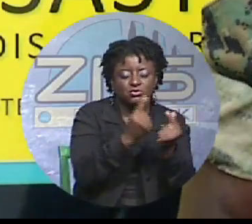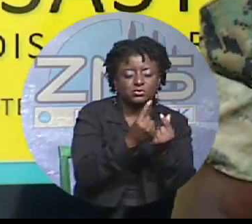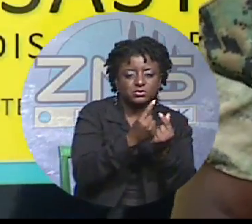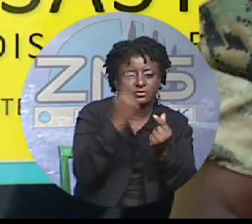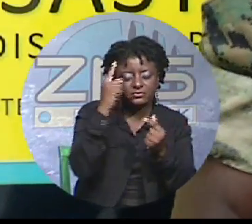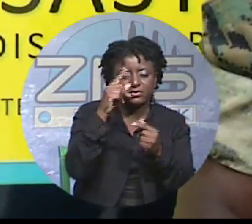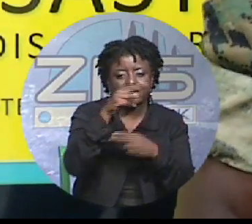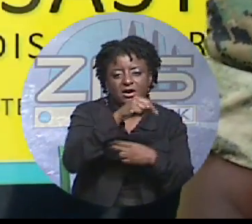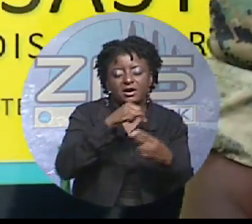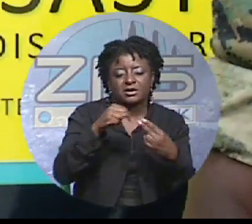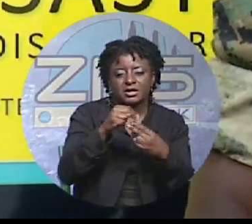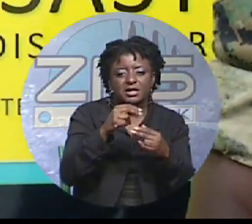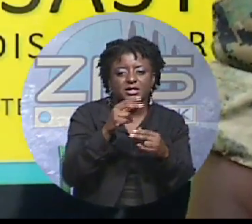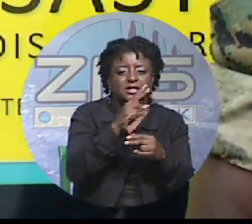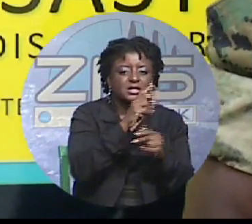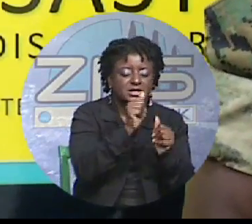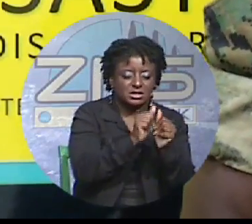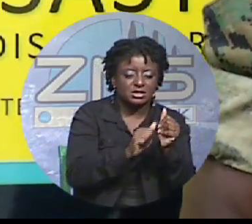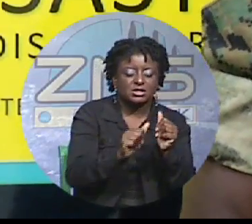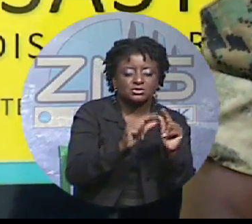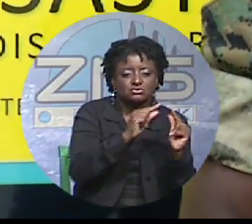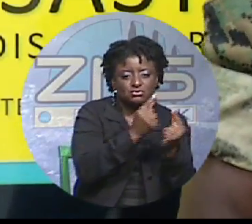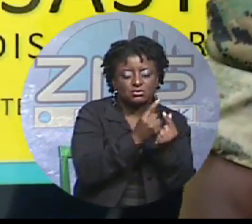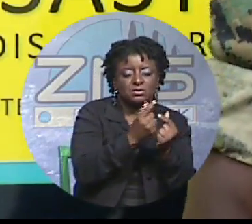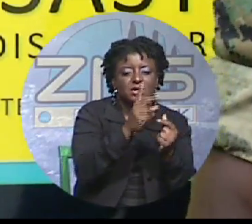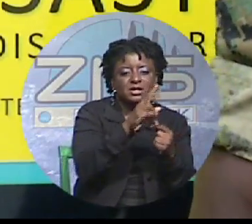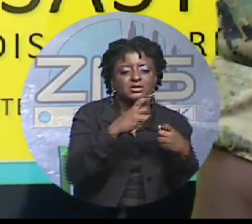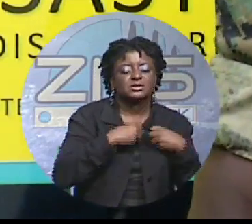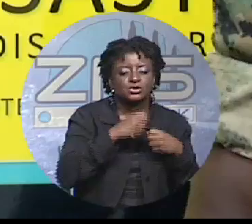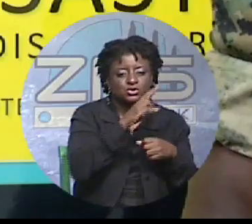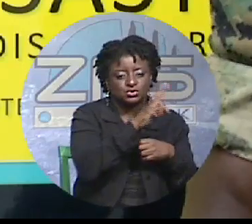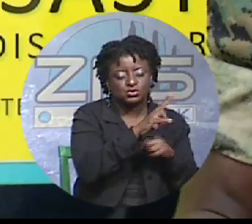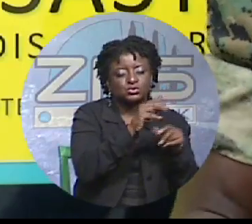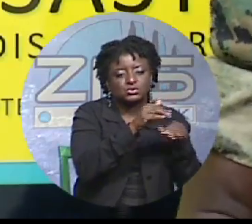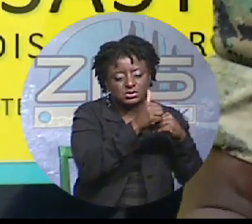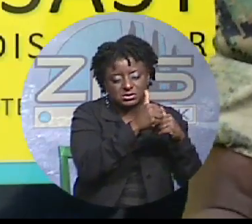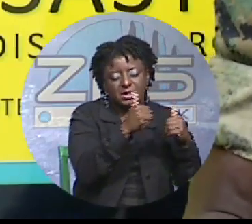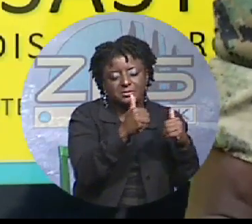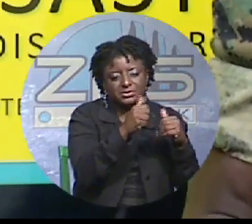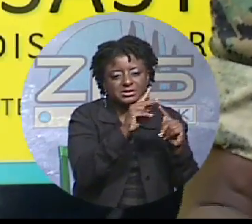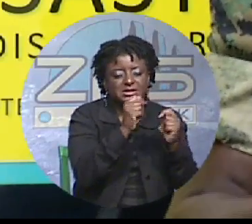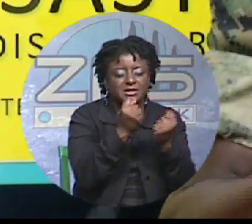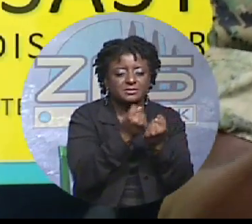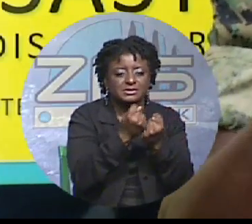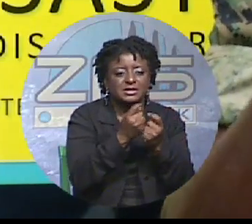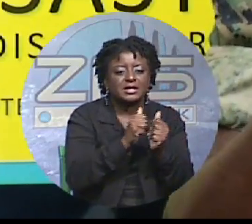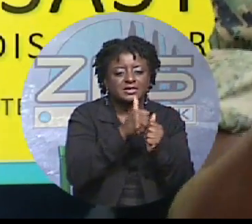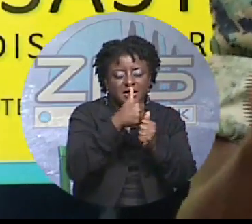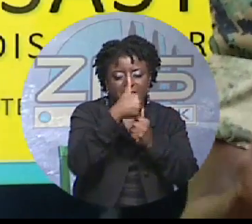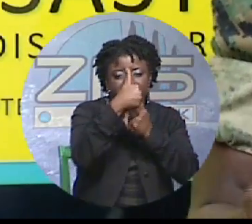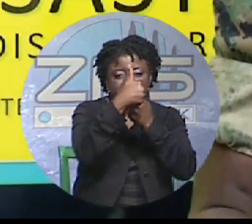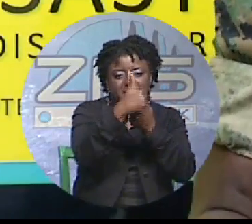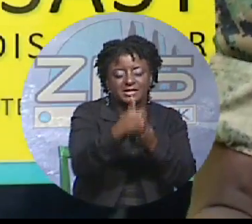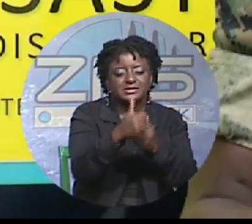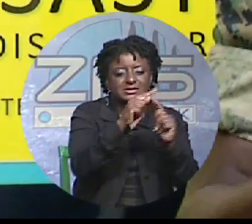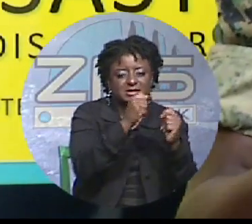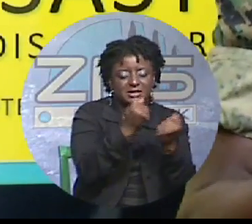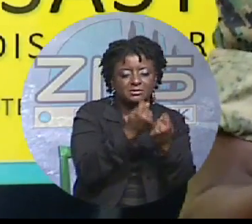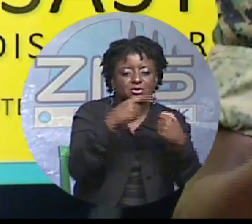two separate teams. The first team is our advanced team. This team is deployed to the threatened